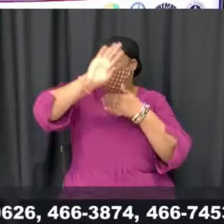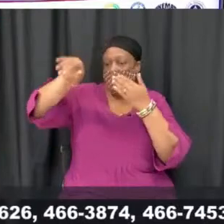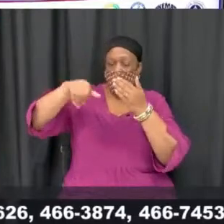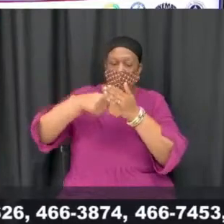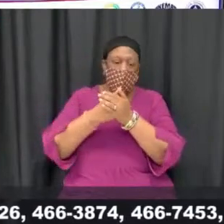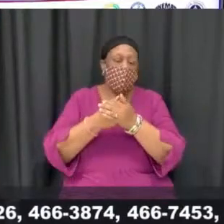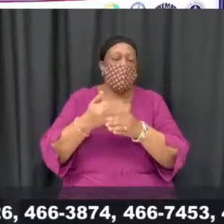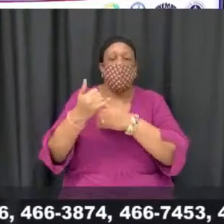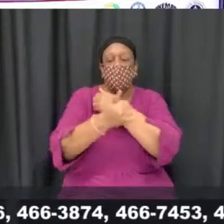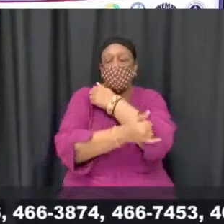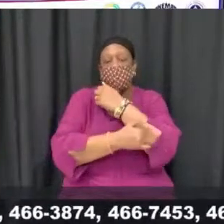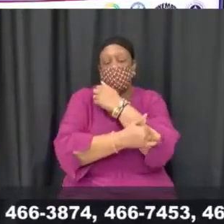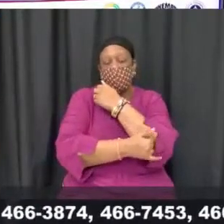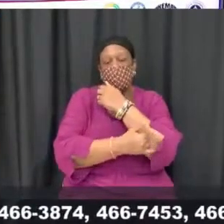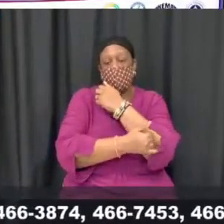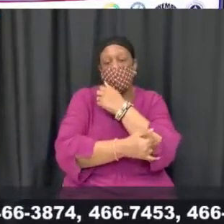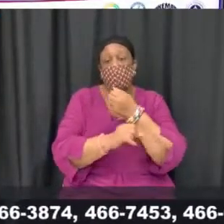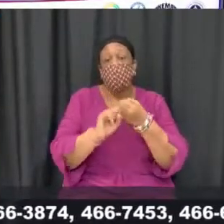see a change.